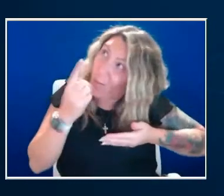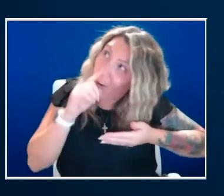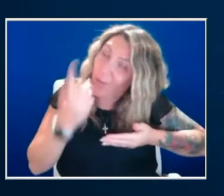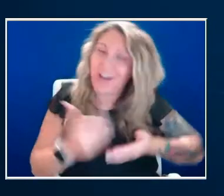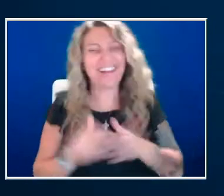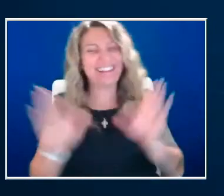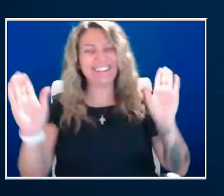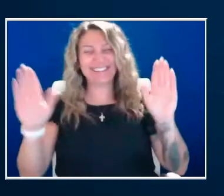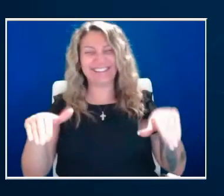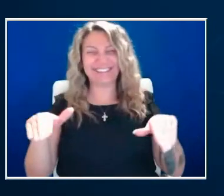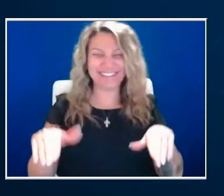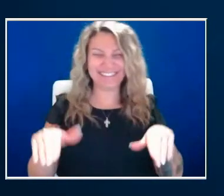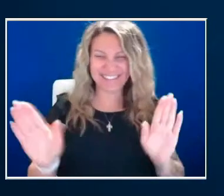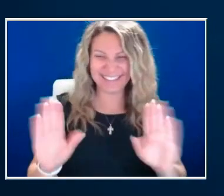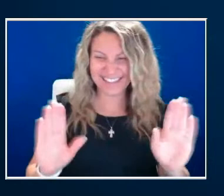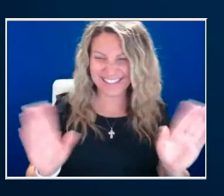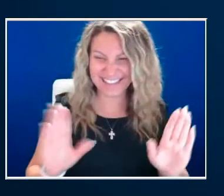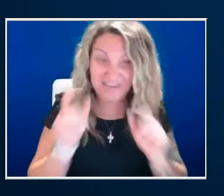come awake.